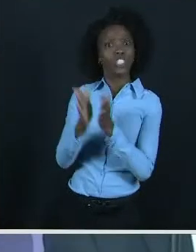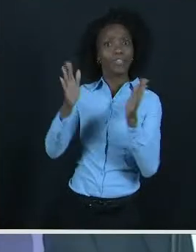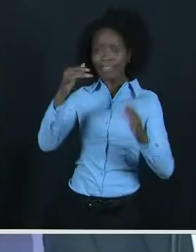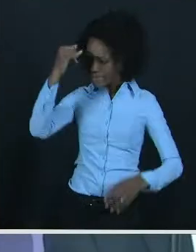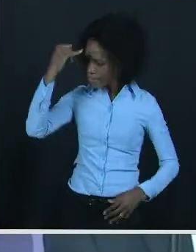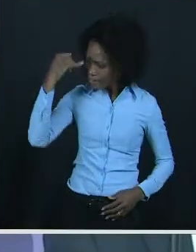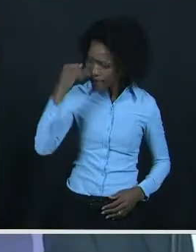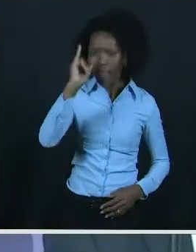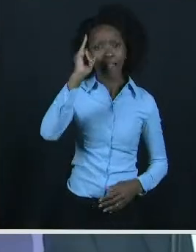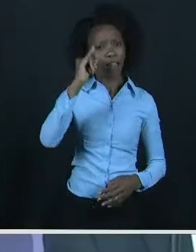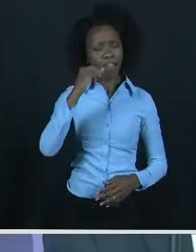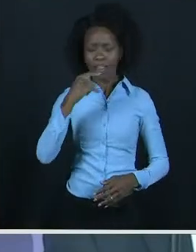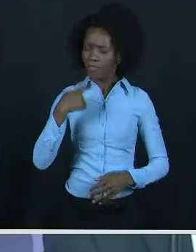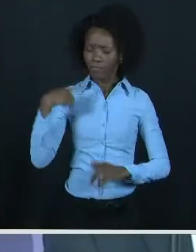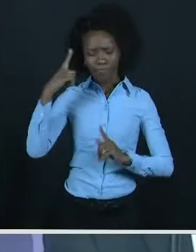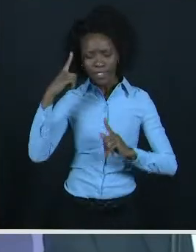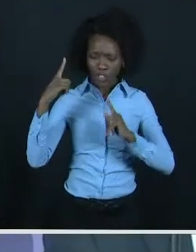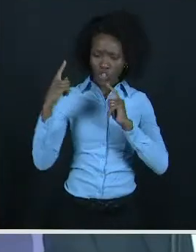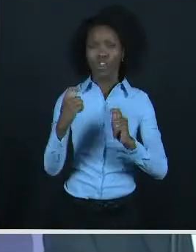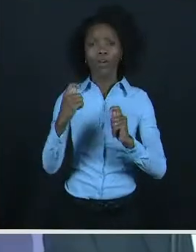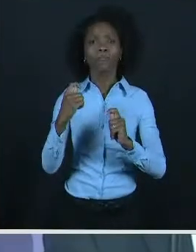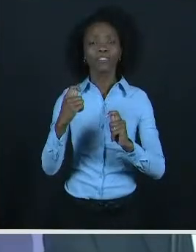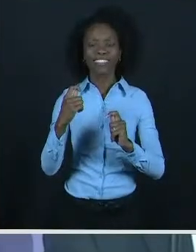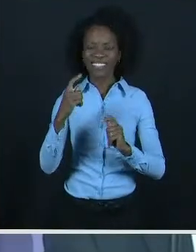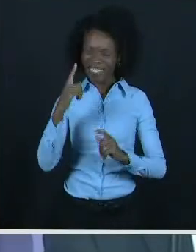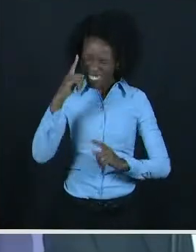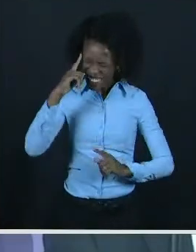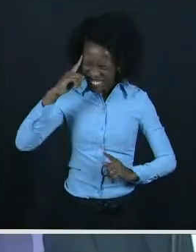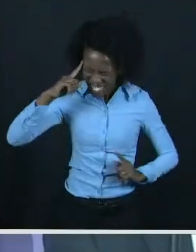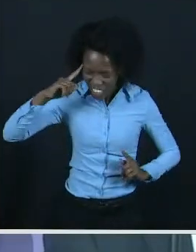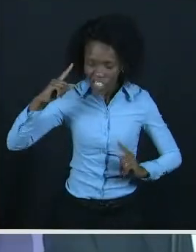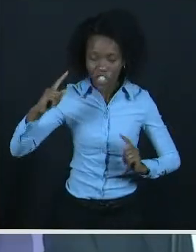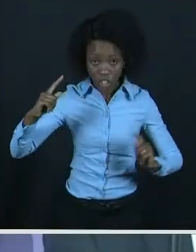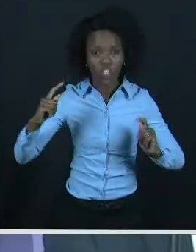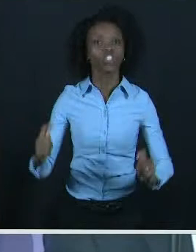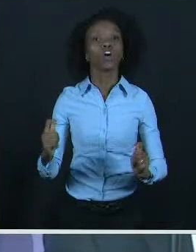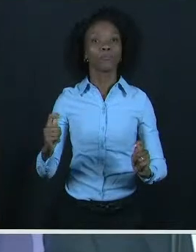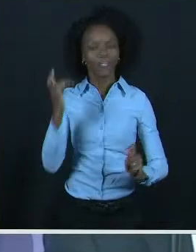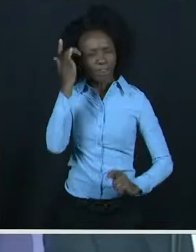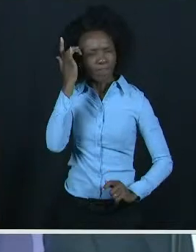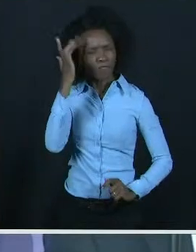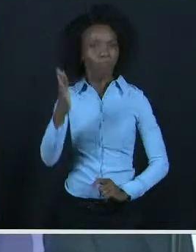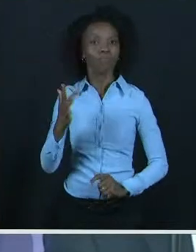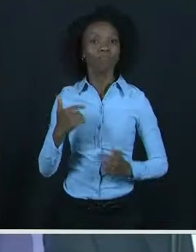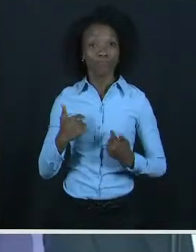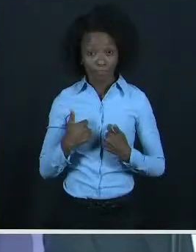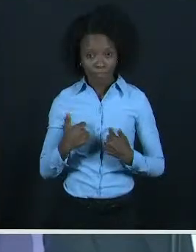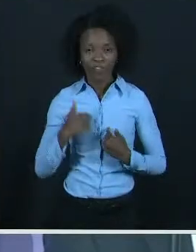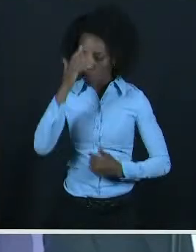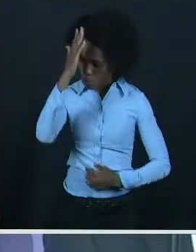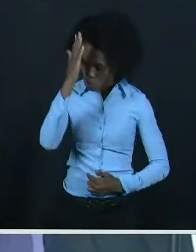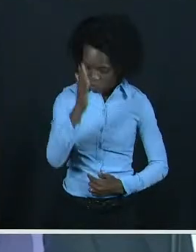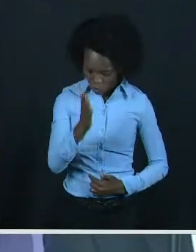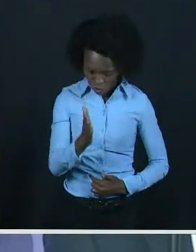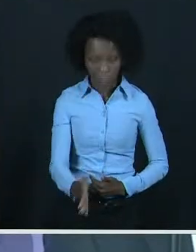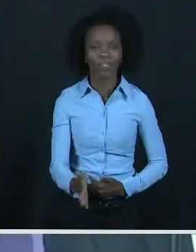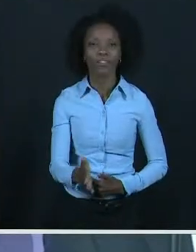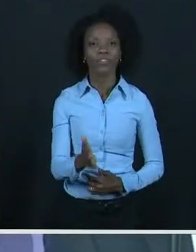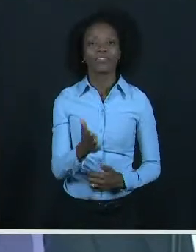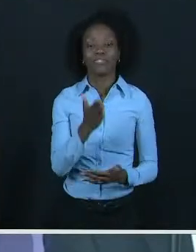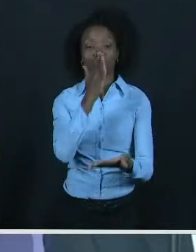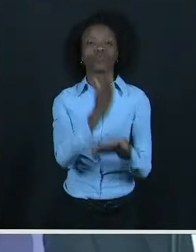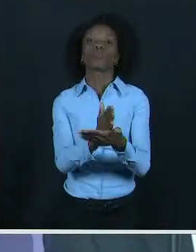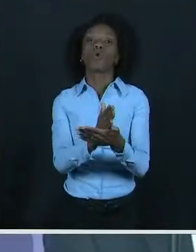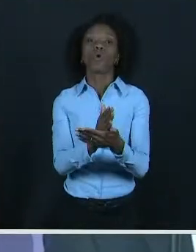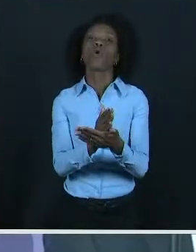am determined, I am absolutely determined that we will end this